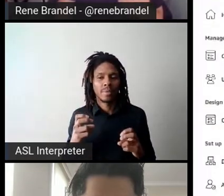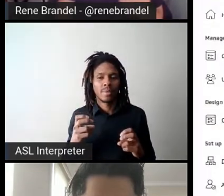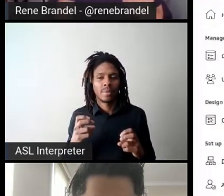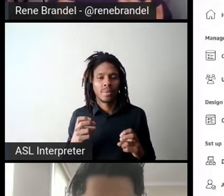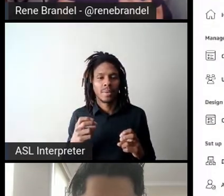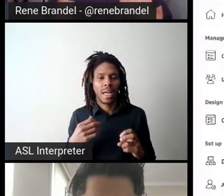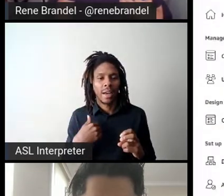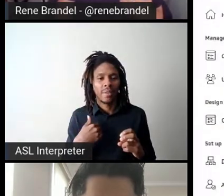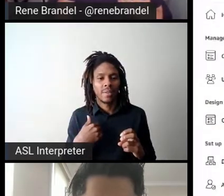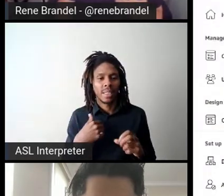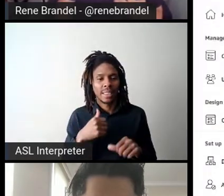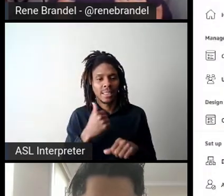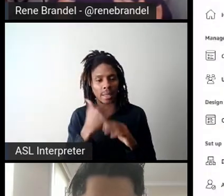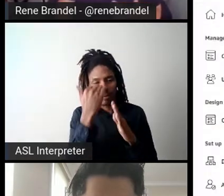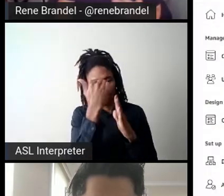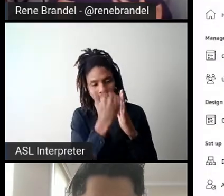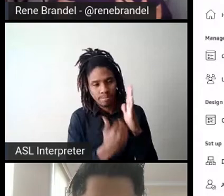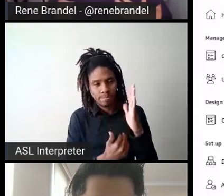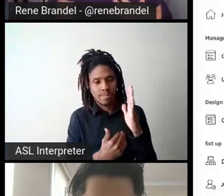components that